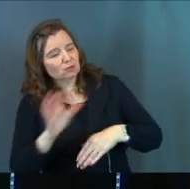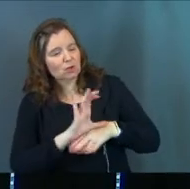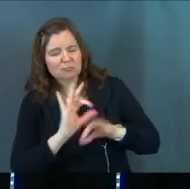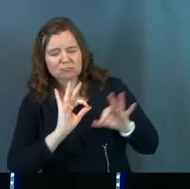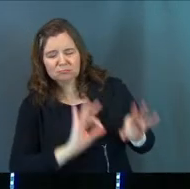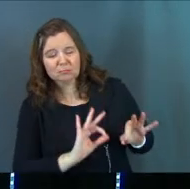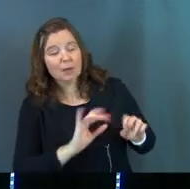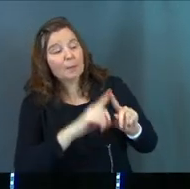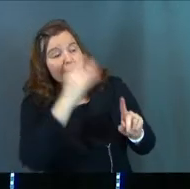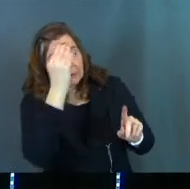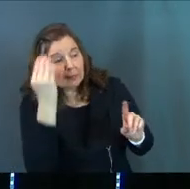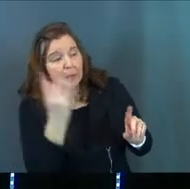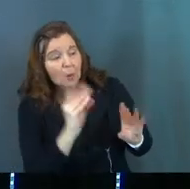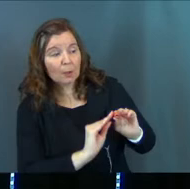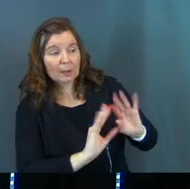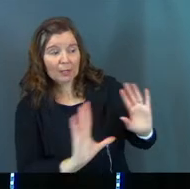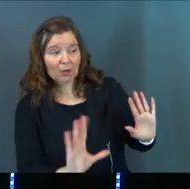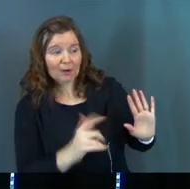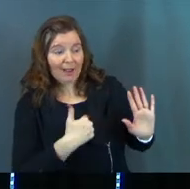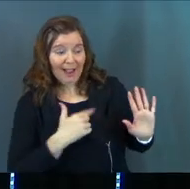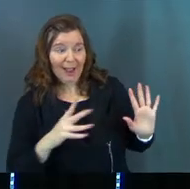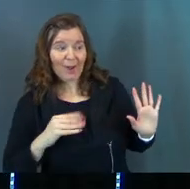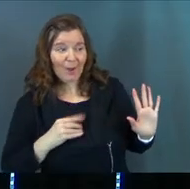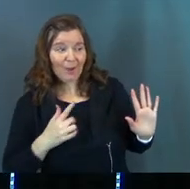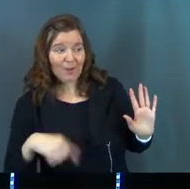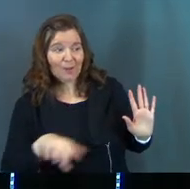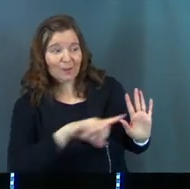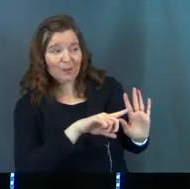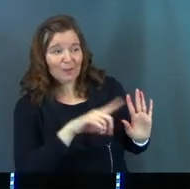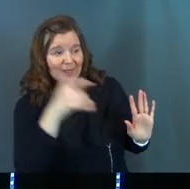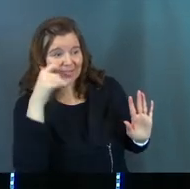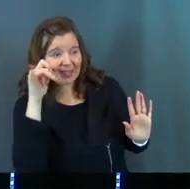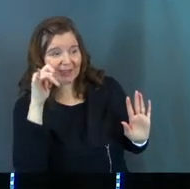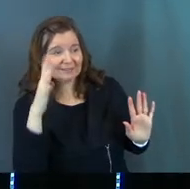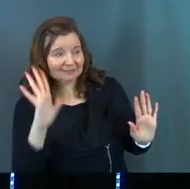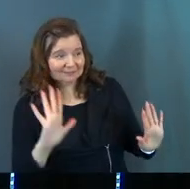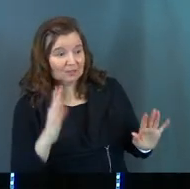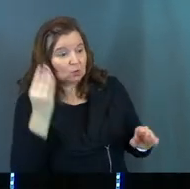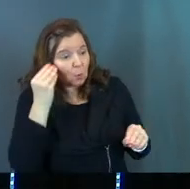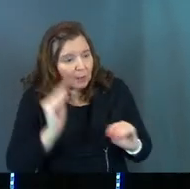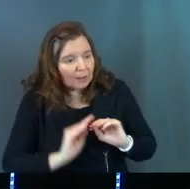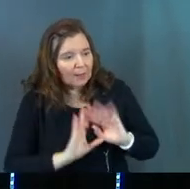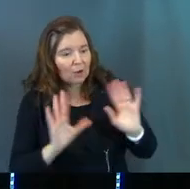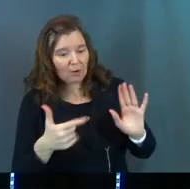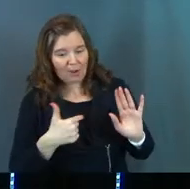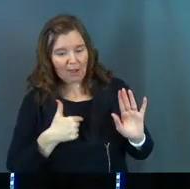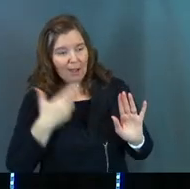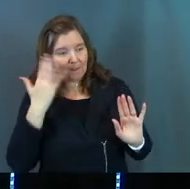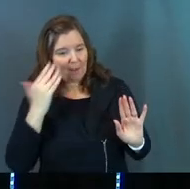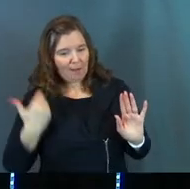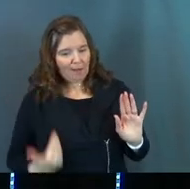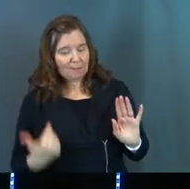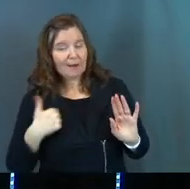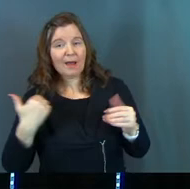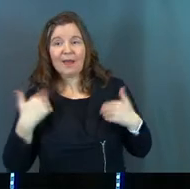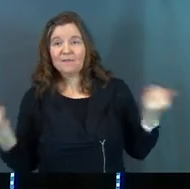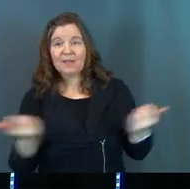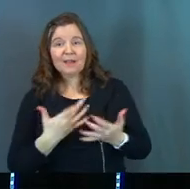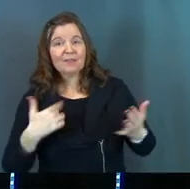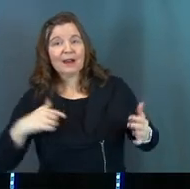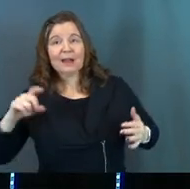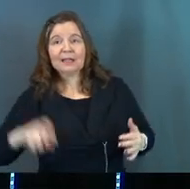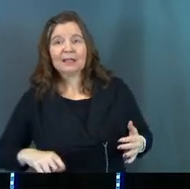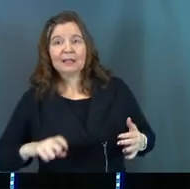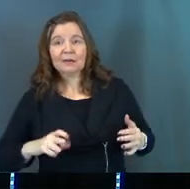church, but just so we're clear, I own the cattle on 1,000 hills. Just so we're clear, I'm God, and I've got everything